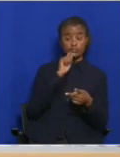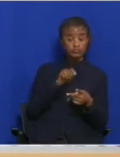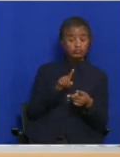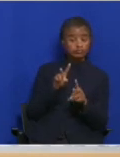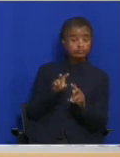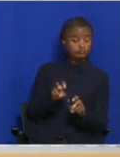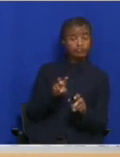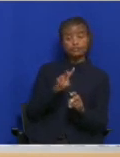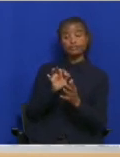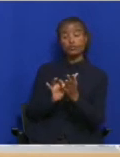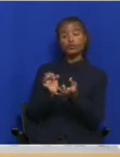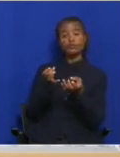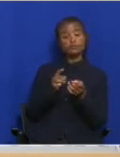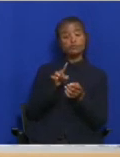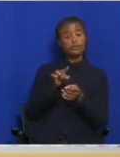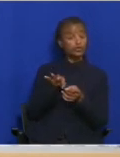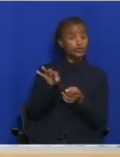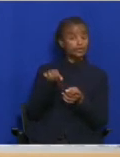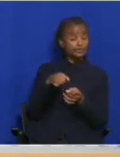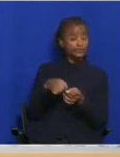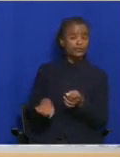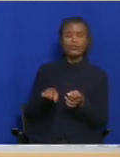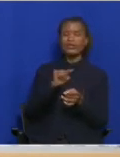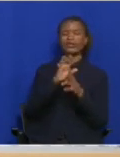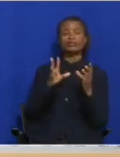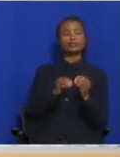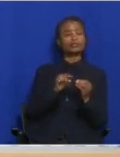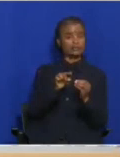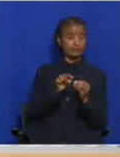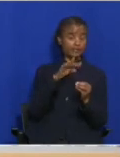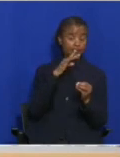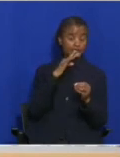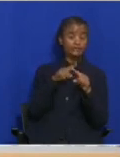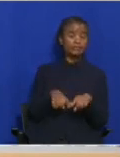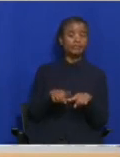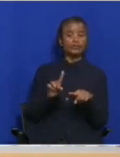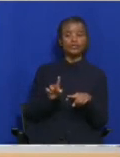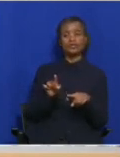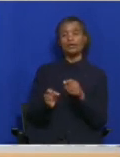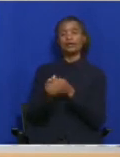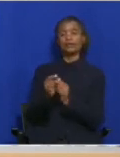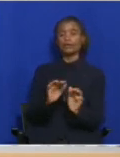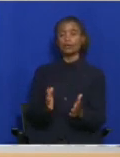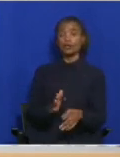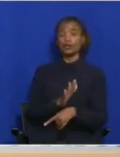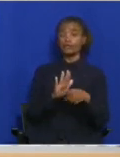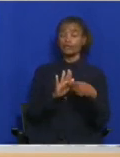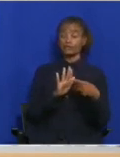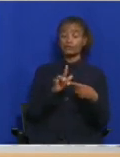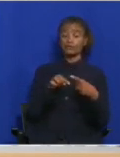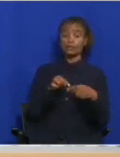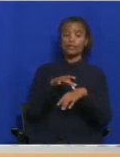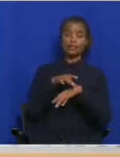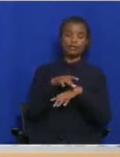All I was simply saying about it depends on where that comes in. If it's the first step medical examination, that's where I may have